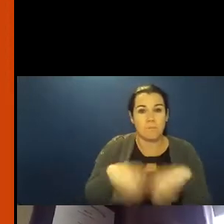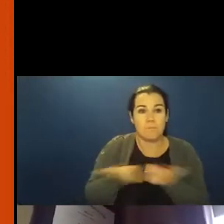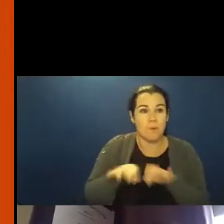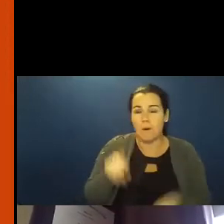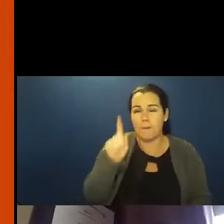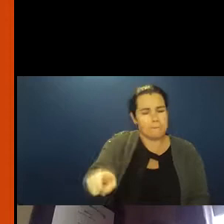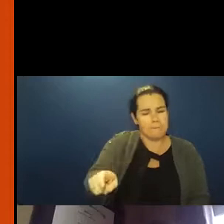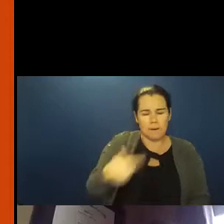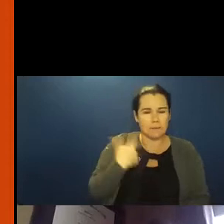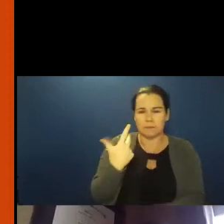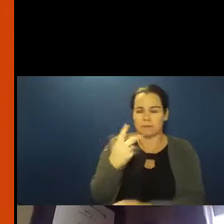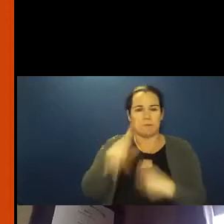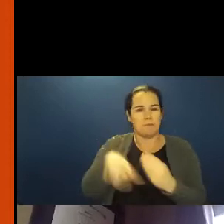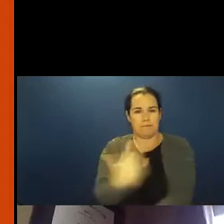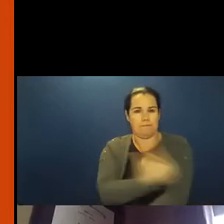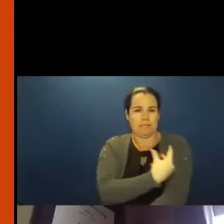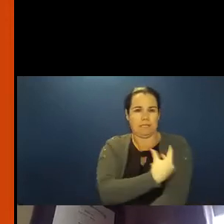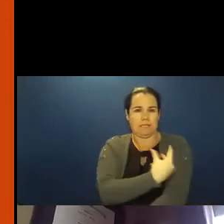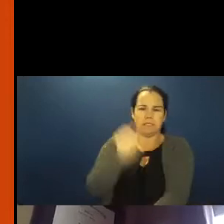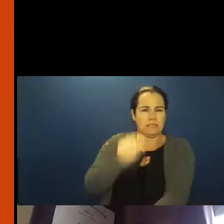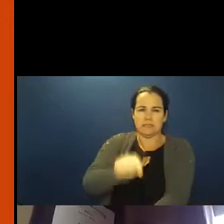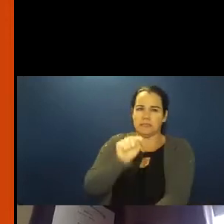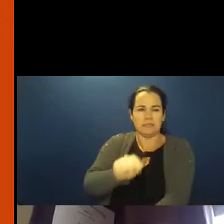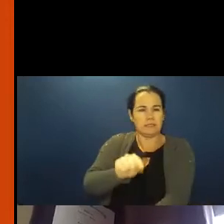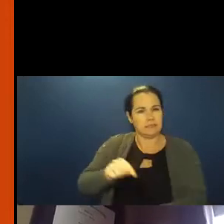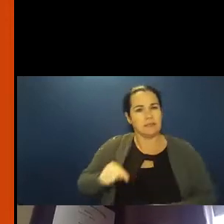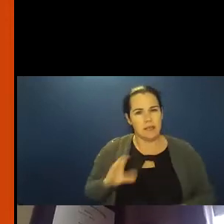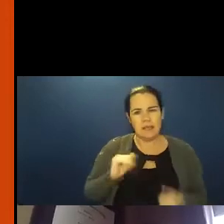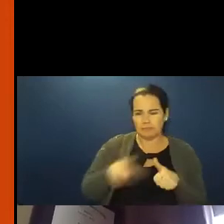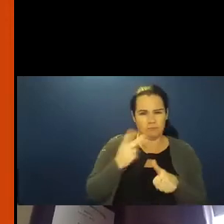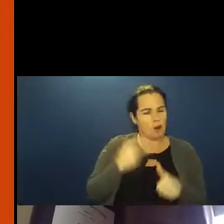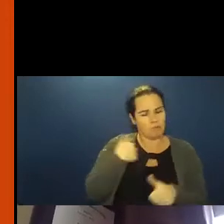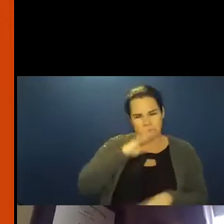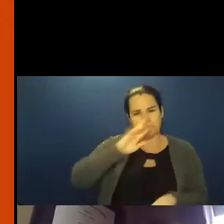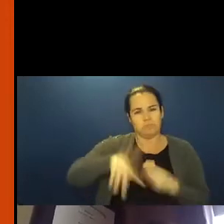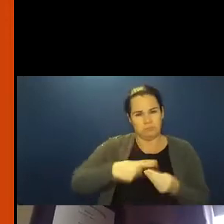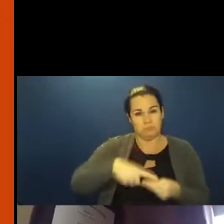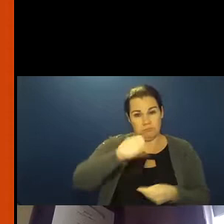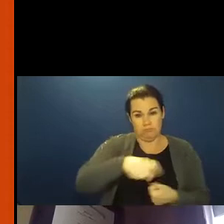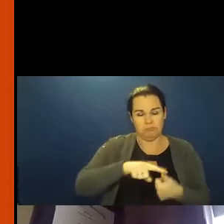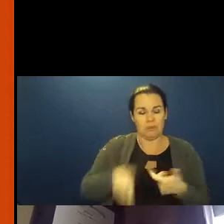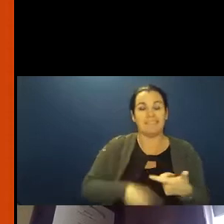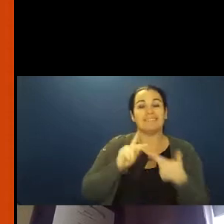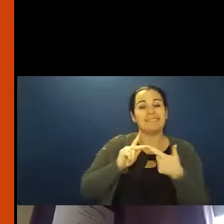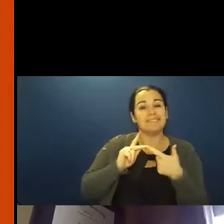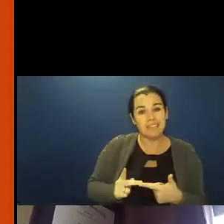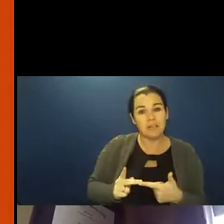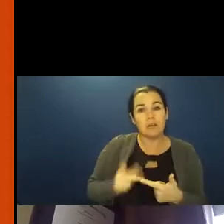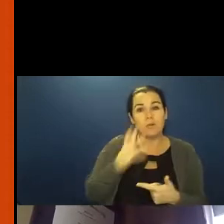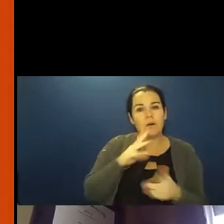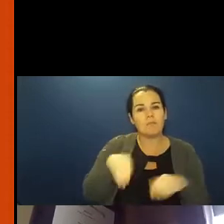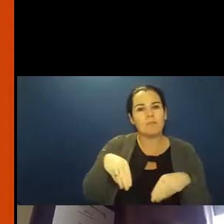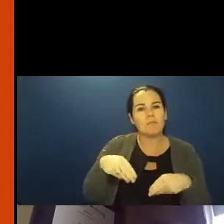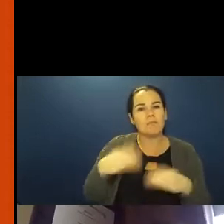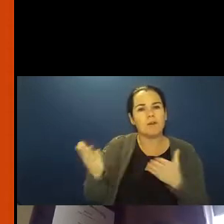be the primary topic of discussion. But item number two is going to be service provision